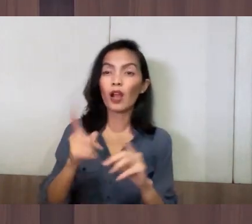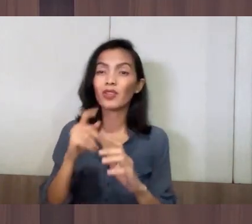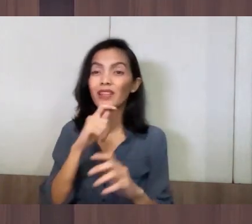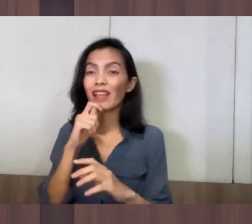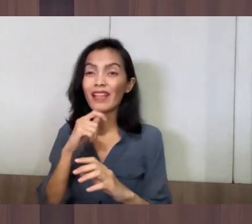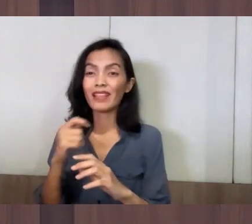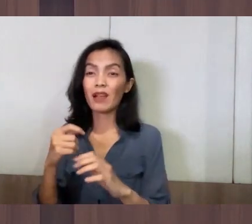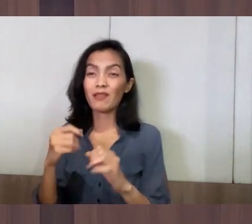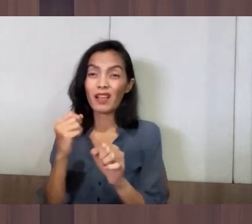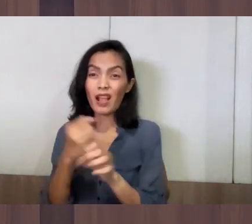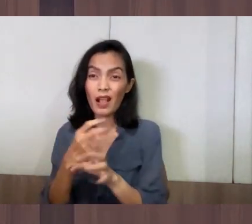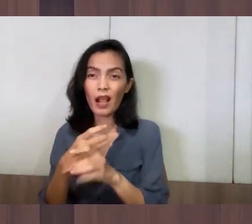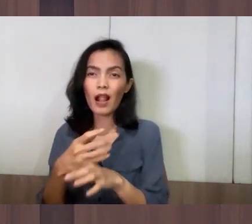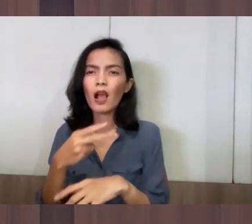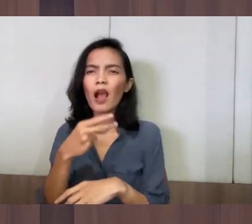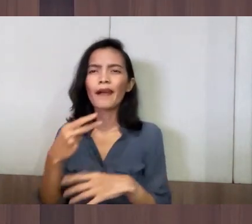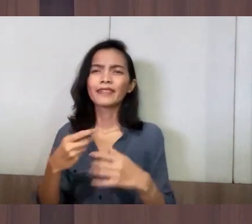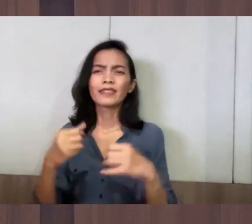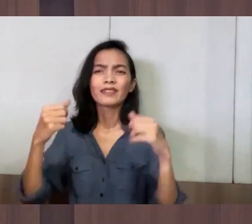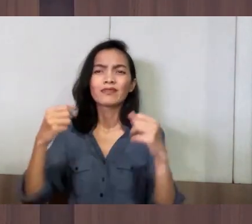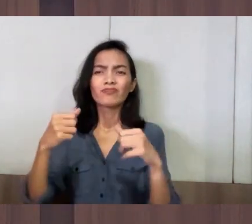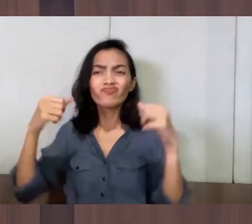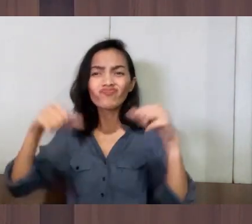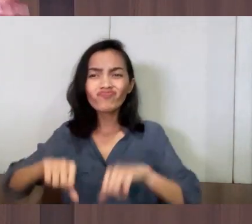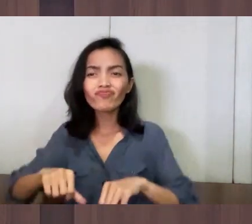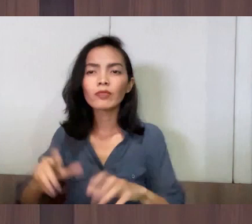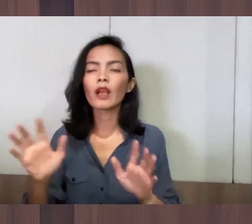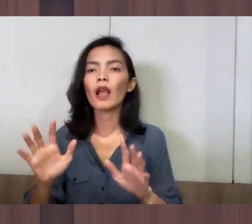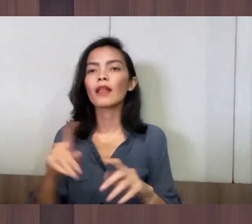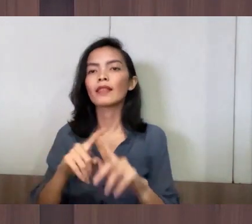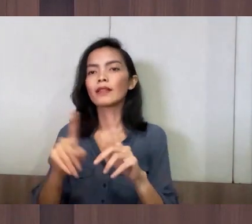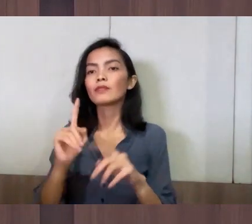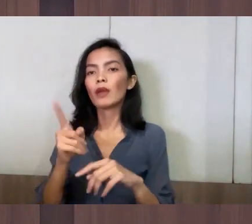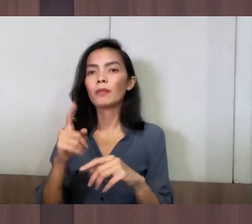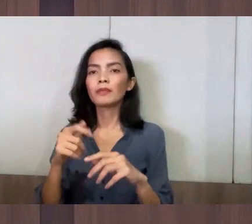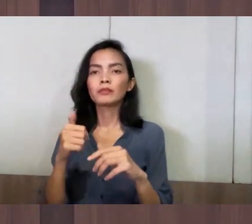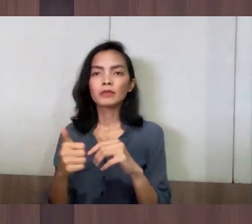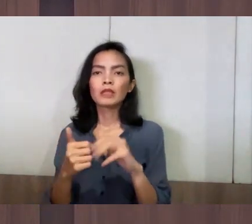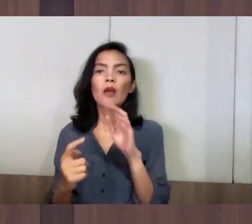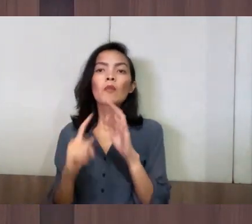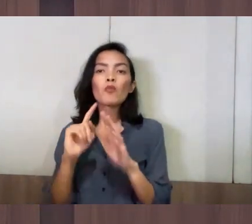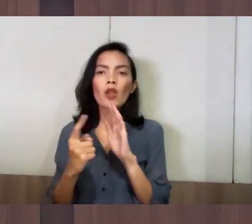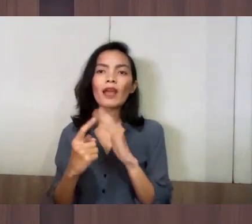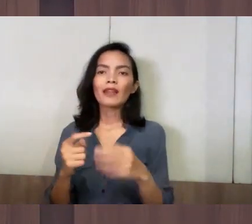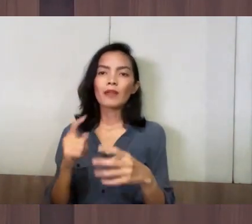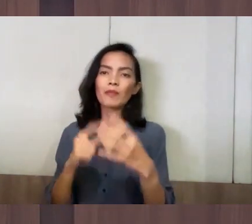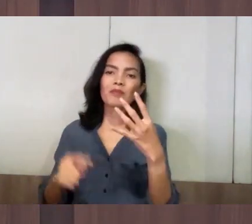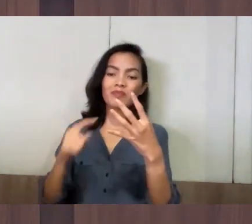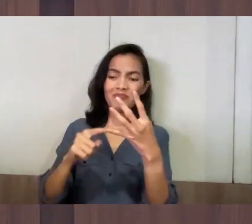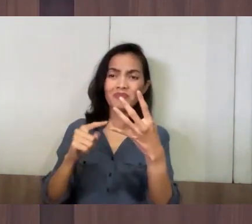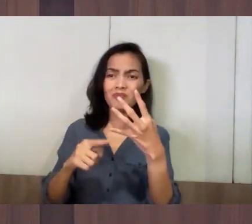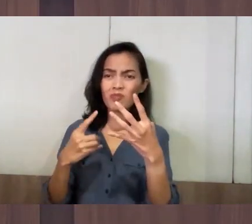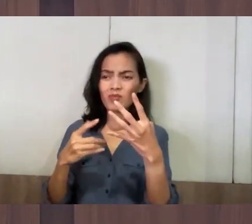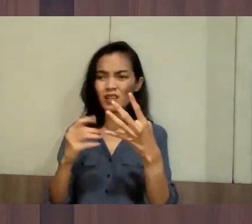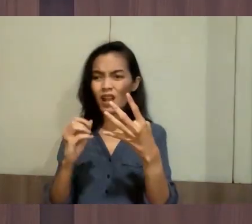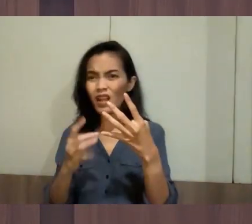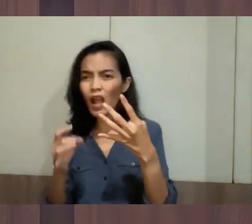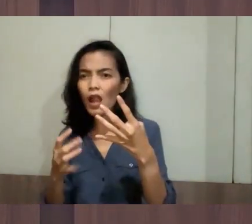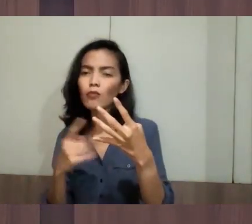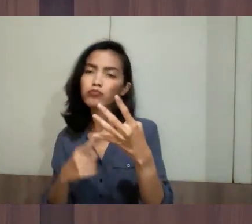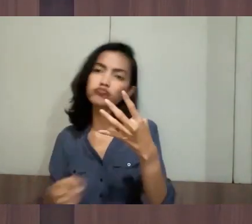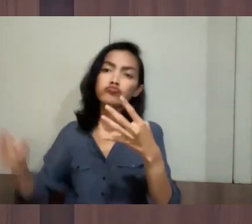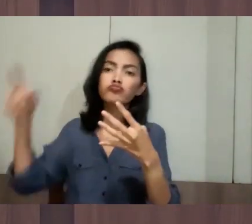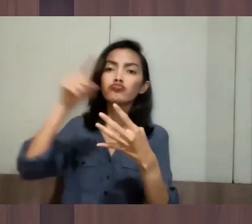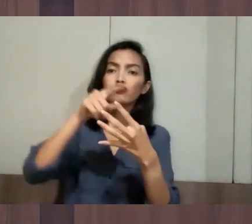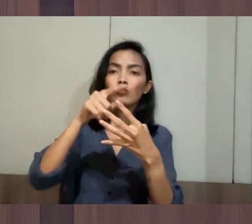if the decision is not working out, and that is not the end of the world. Because we can restart the loop all